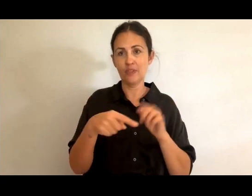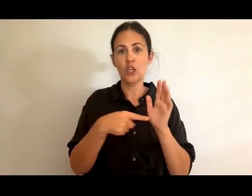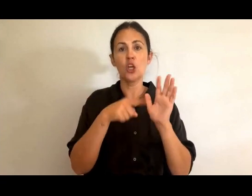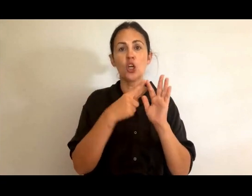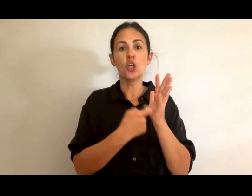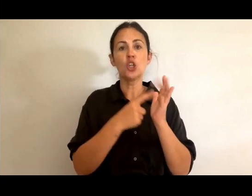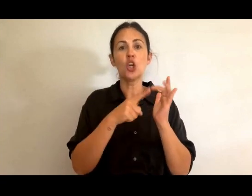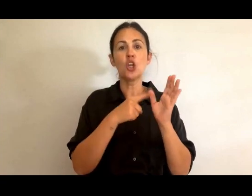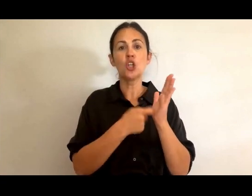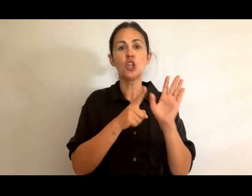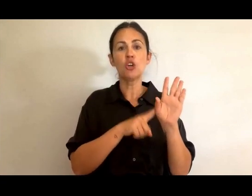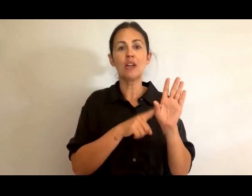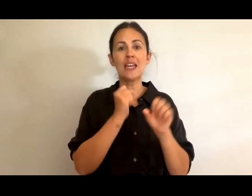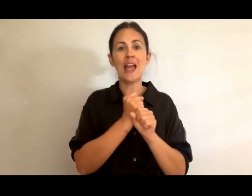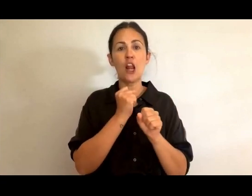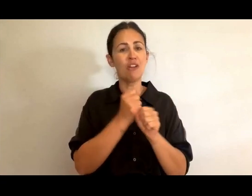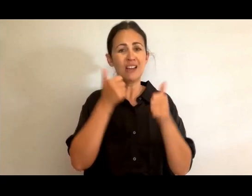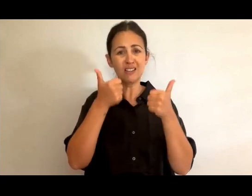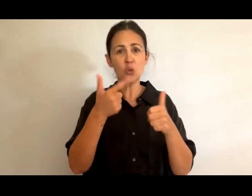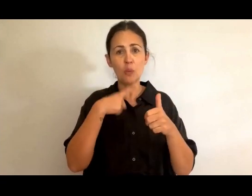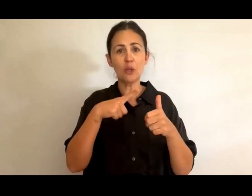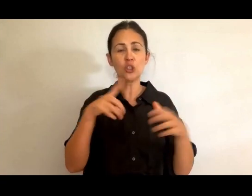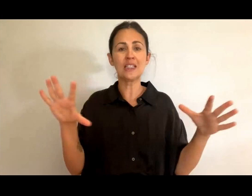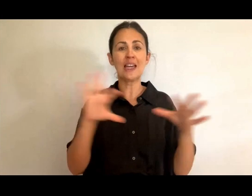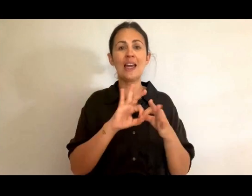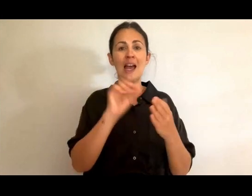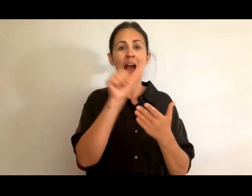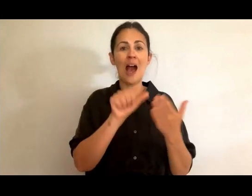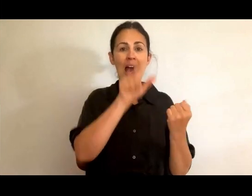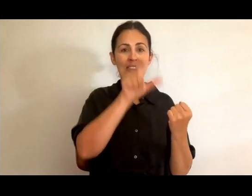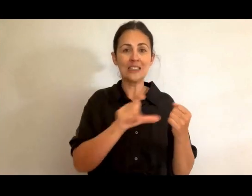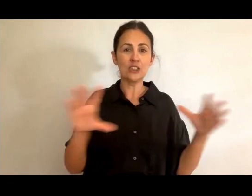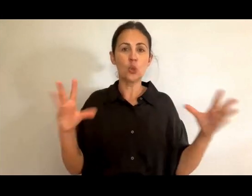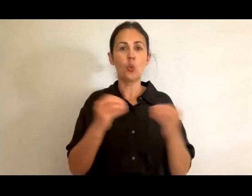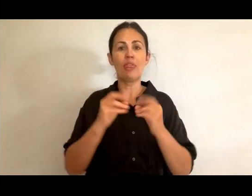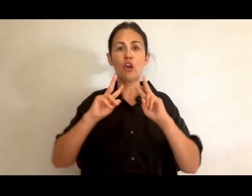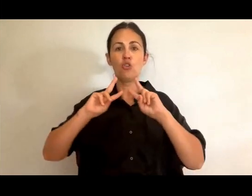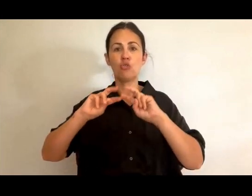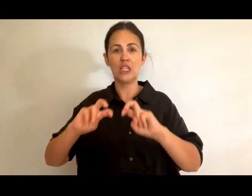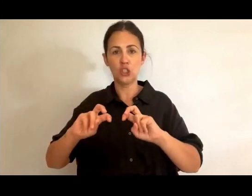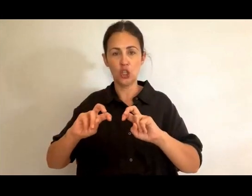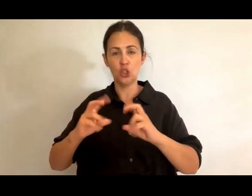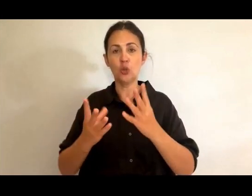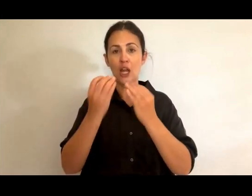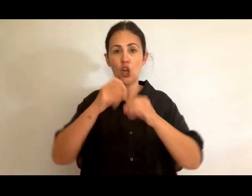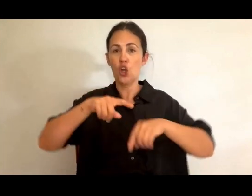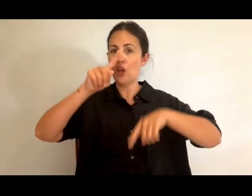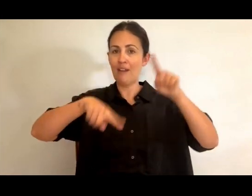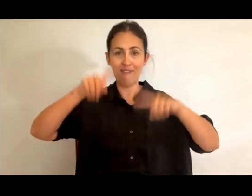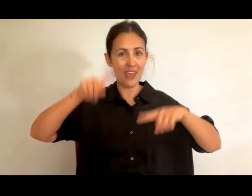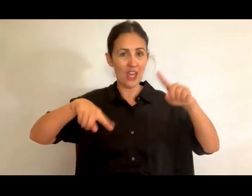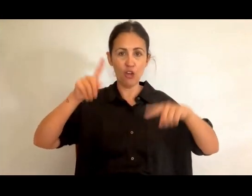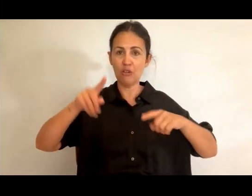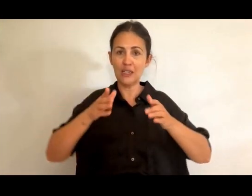research to students, open up possibilities for varied pedagogical and mentoring relationships. Despite this, as Wendy said, they're